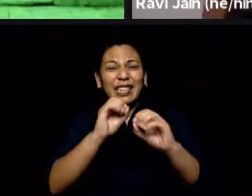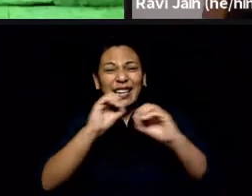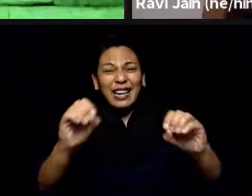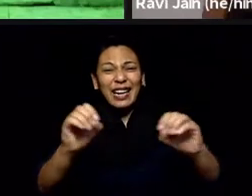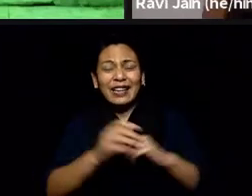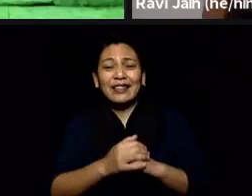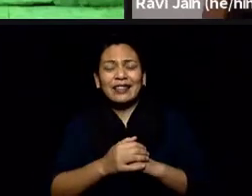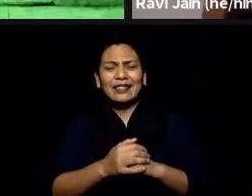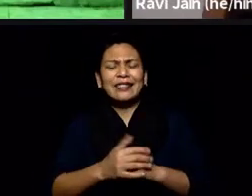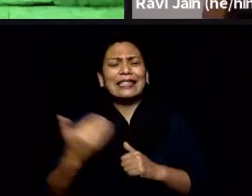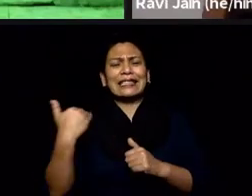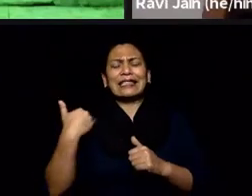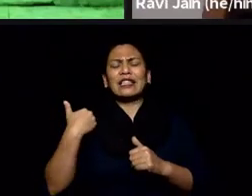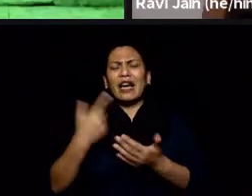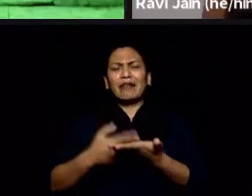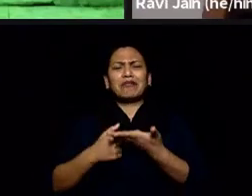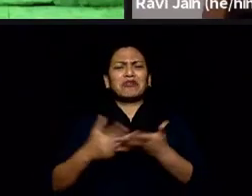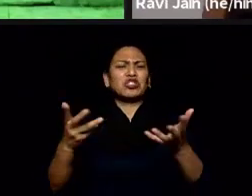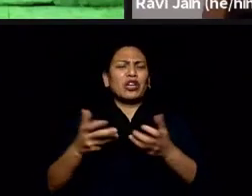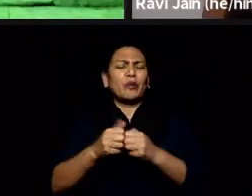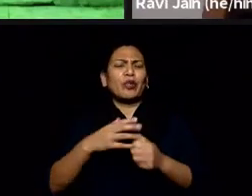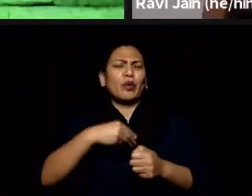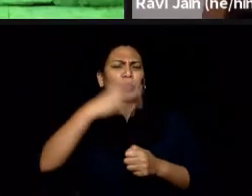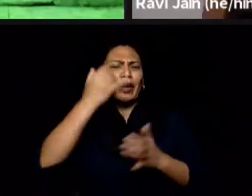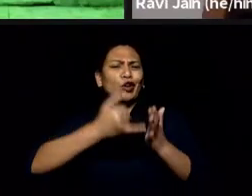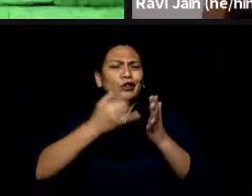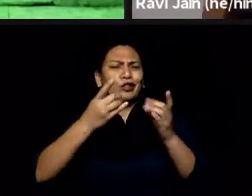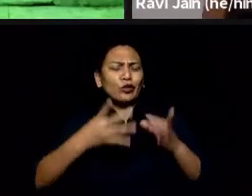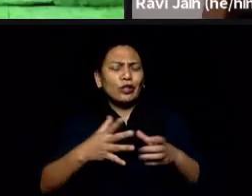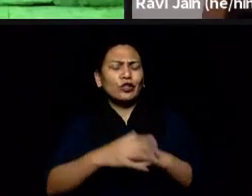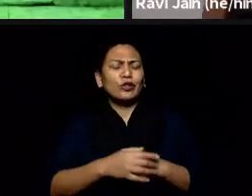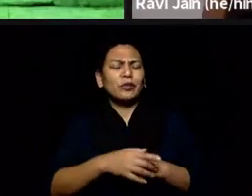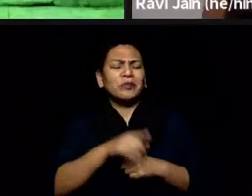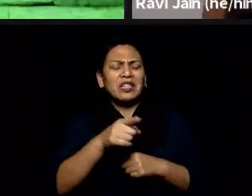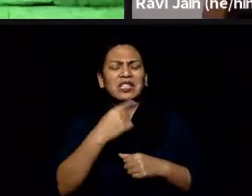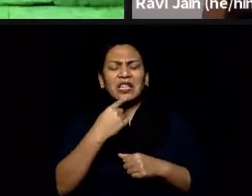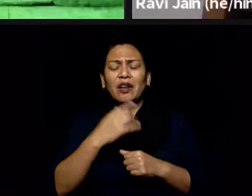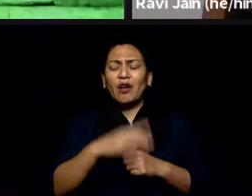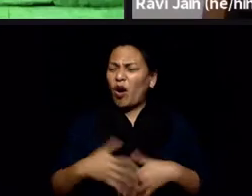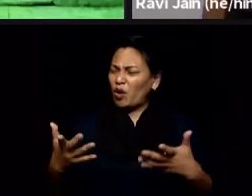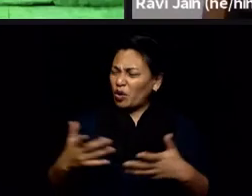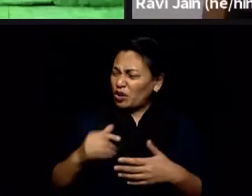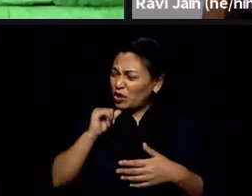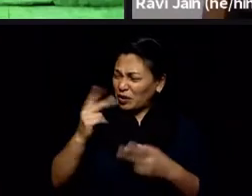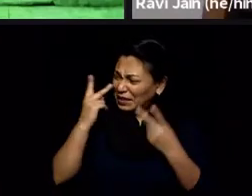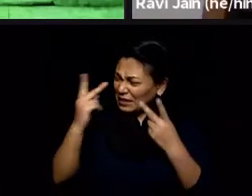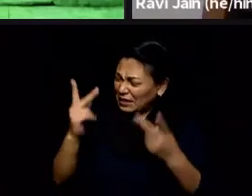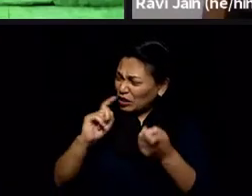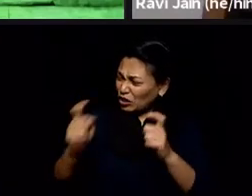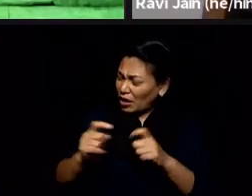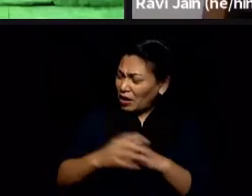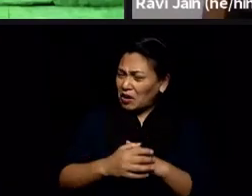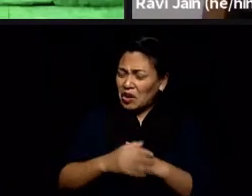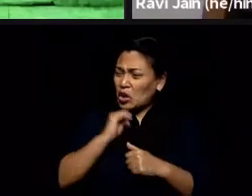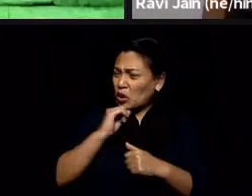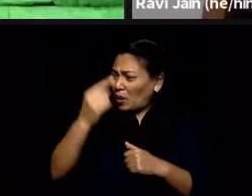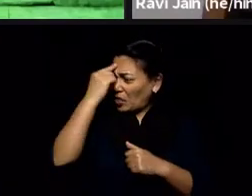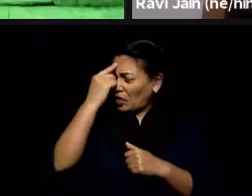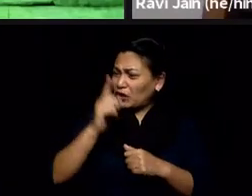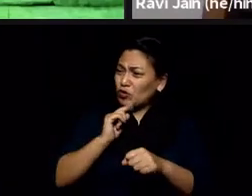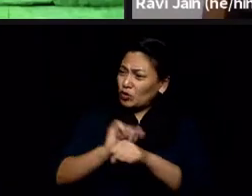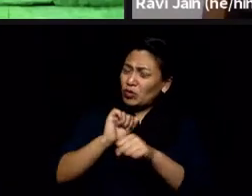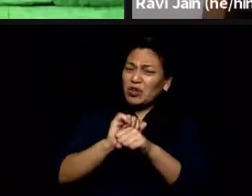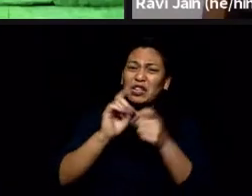white artistic director the other day, and he said to me, you know, don't you see change? Like, don't you think that change has